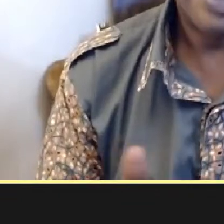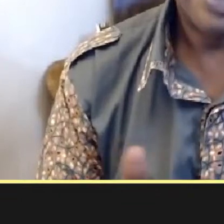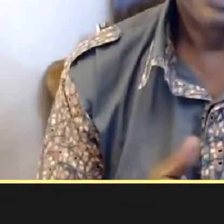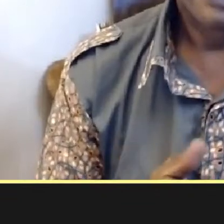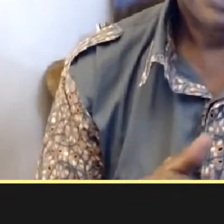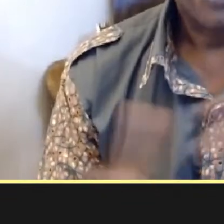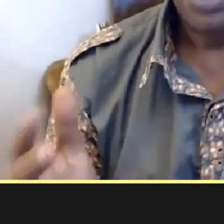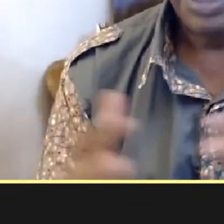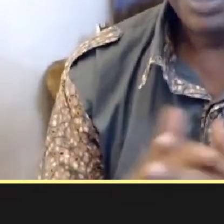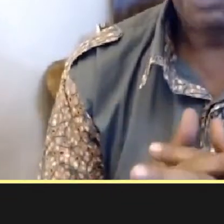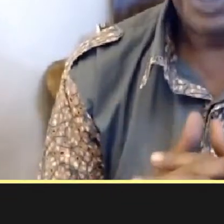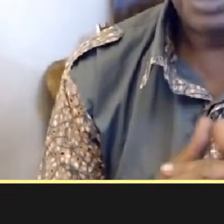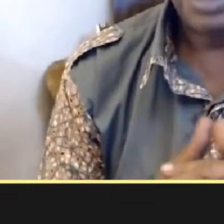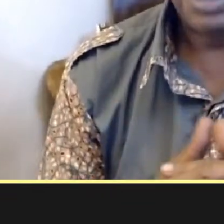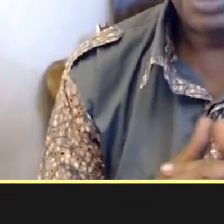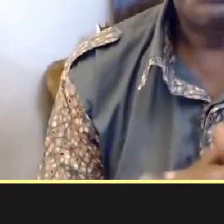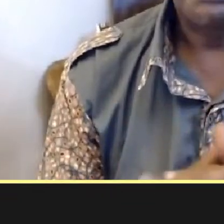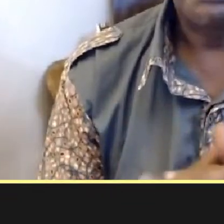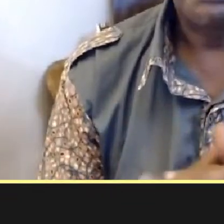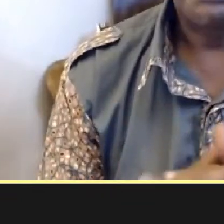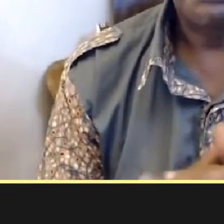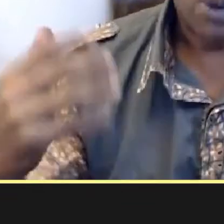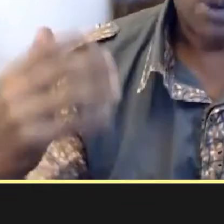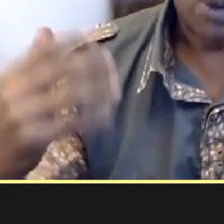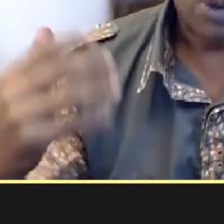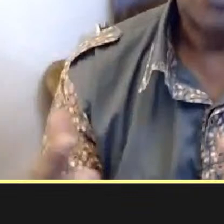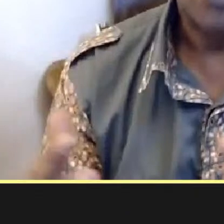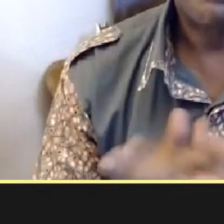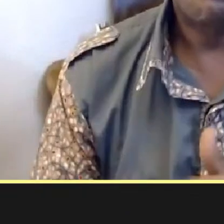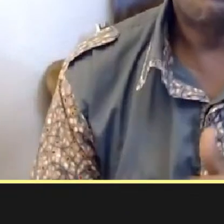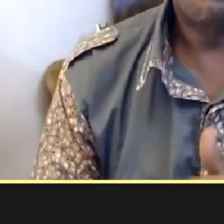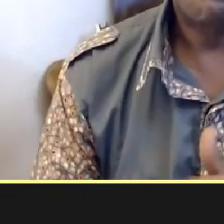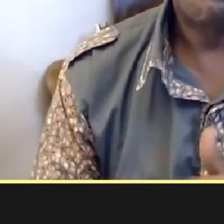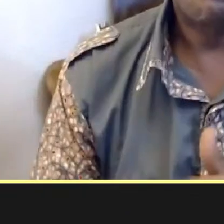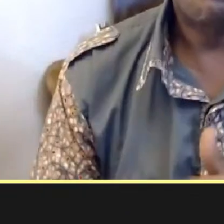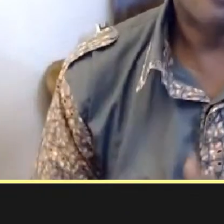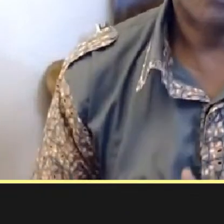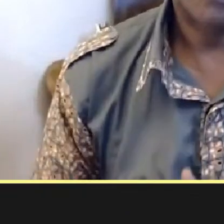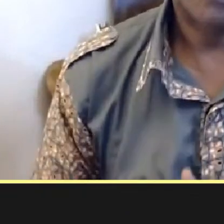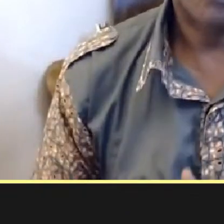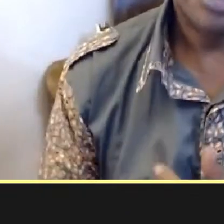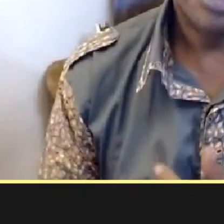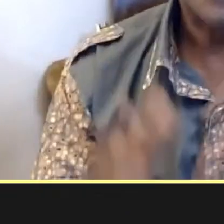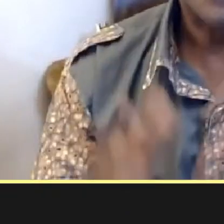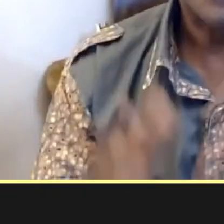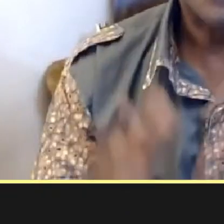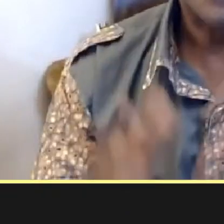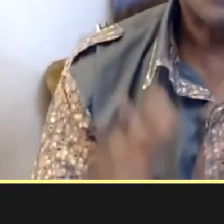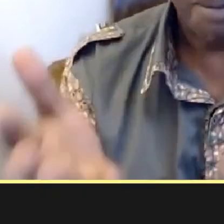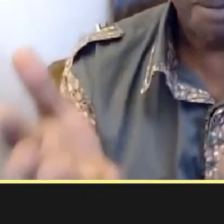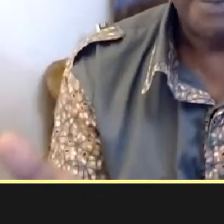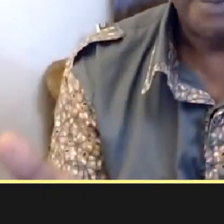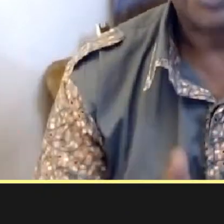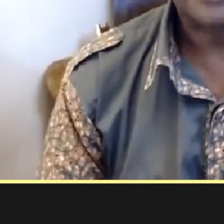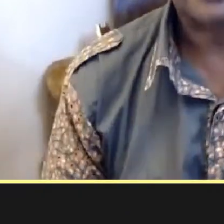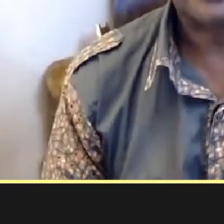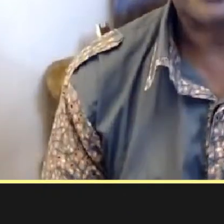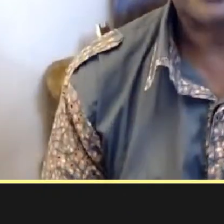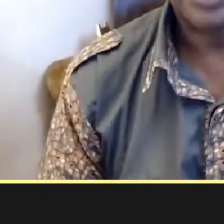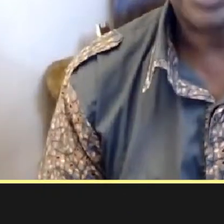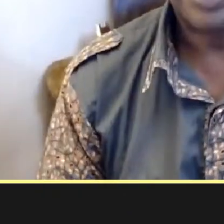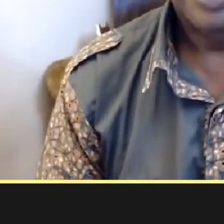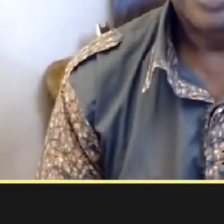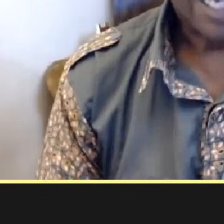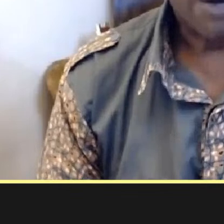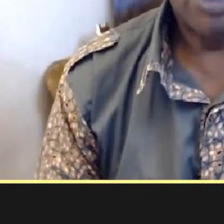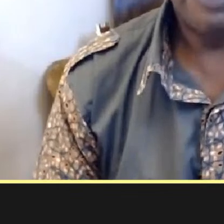year. Unfortunately, this COVID has been a problem, but we are doing our level best to scale that up through online initiatives. So we appreciate that you have been part of our success in that